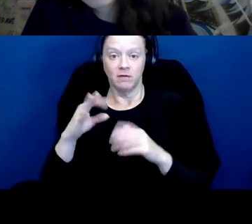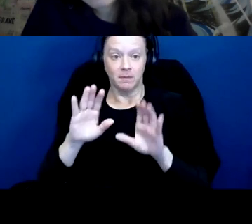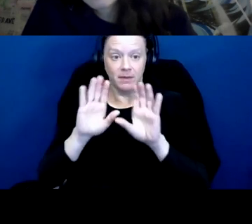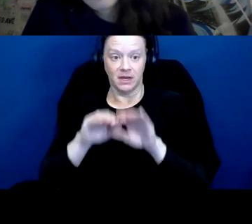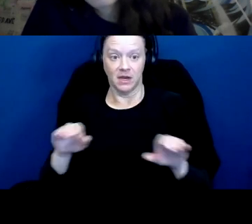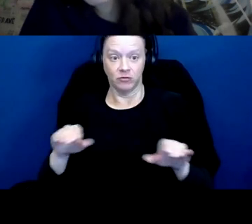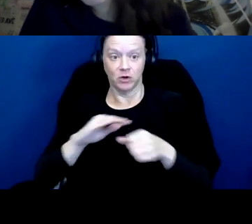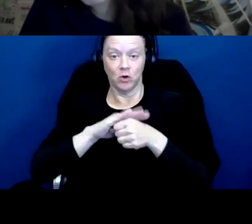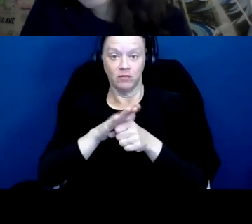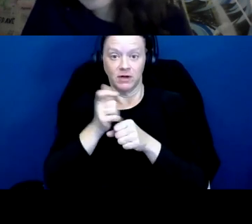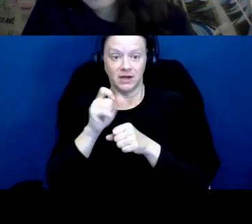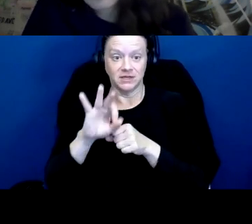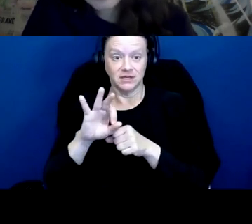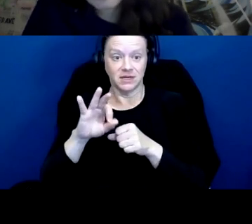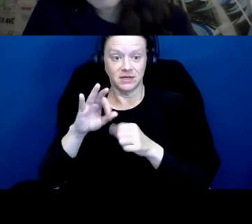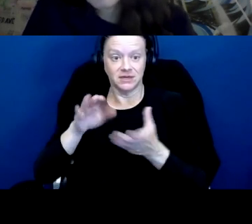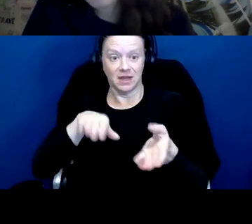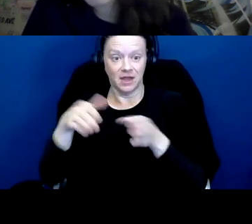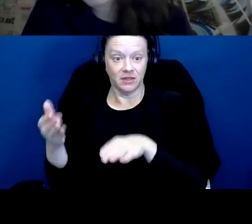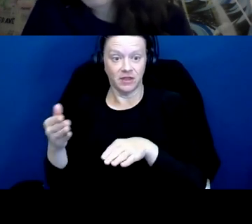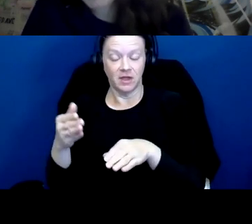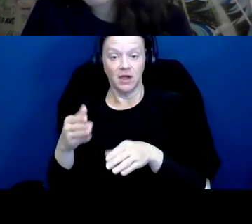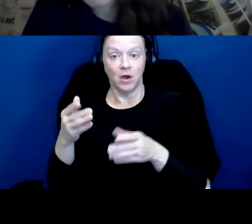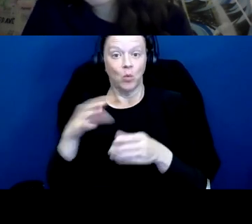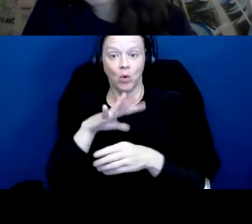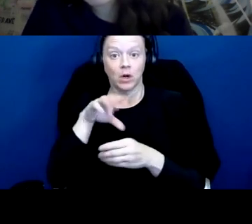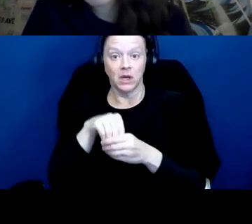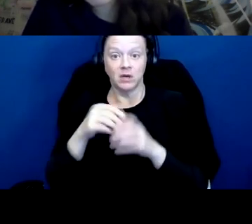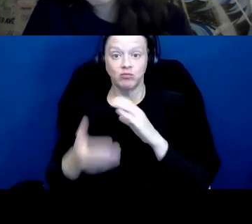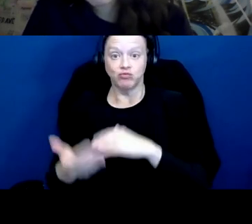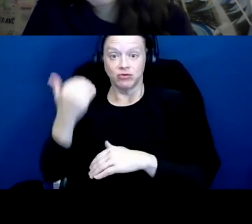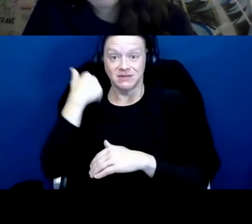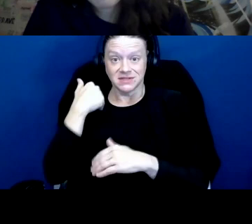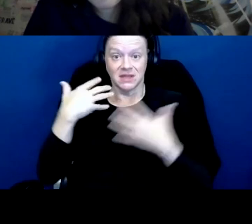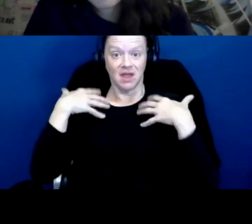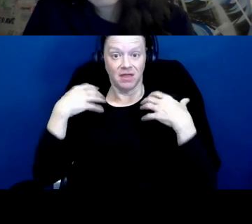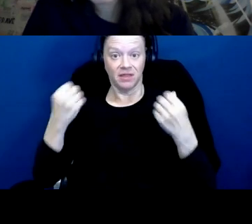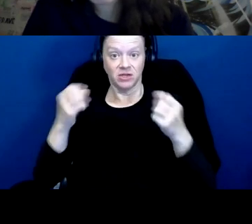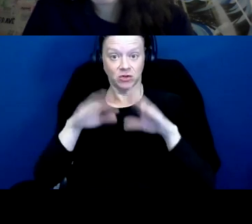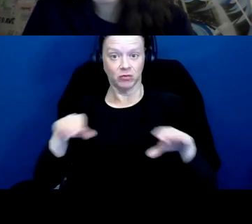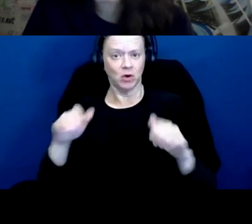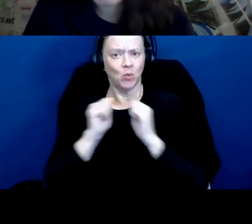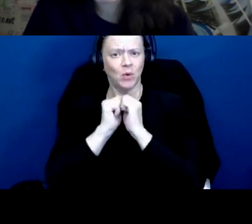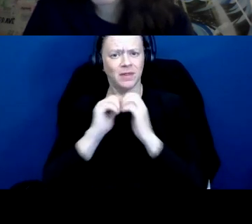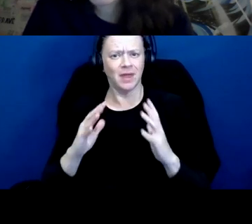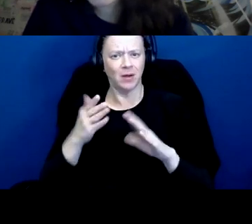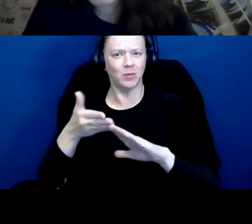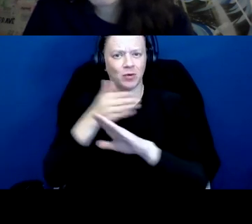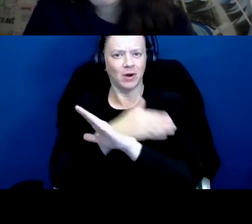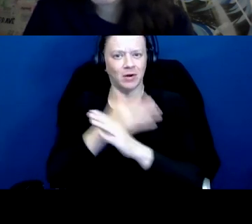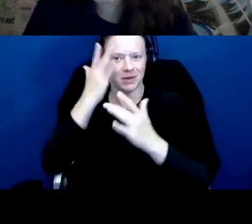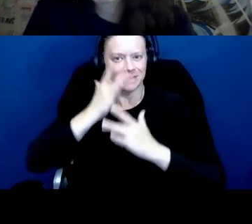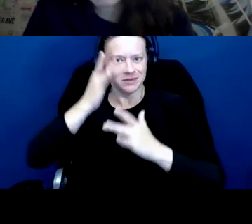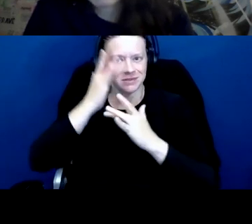COVID-19 deaths were in previously healthy children without any prior medical conditions. So it is important to vaccinate our